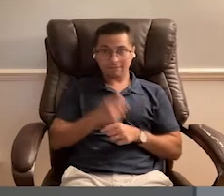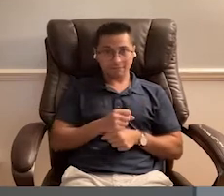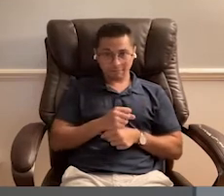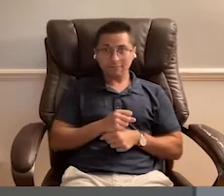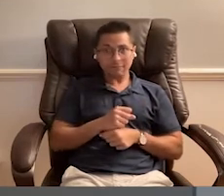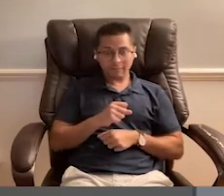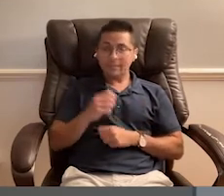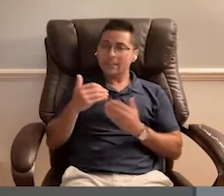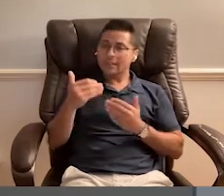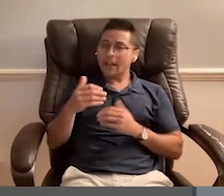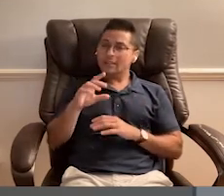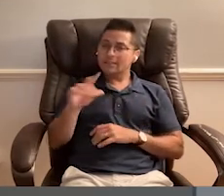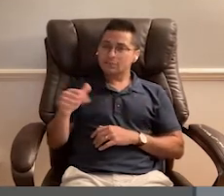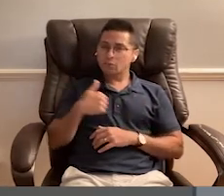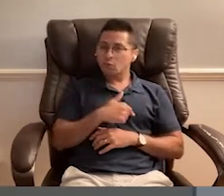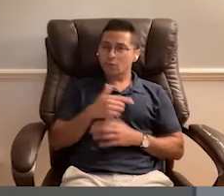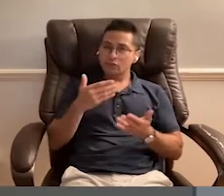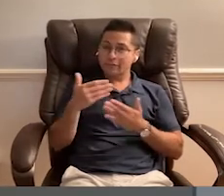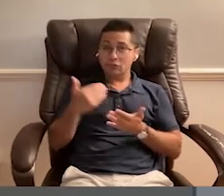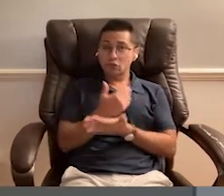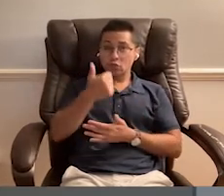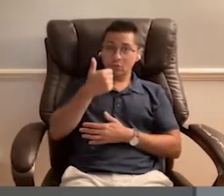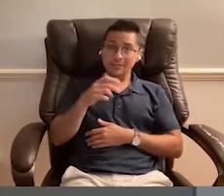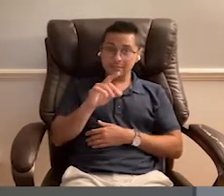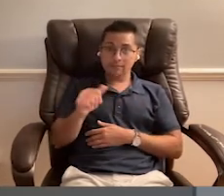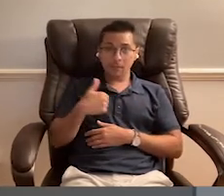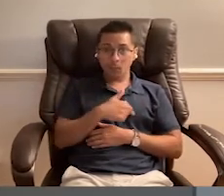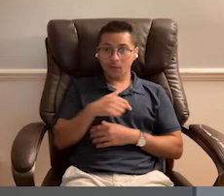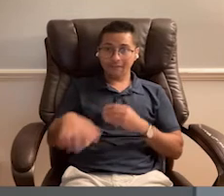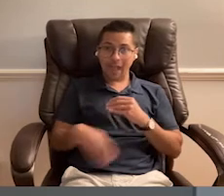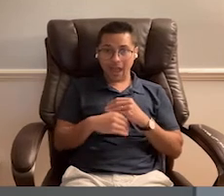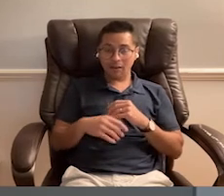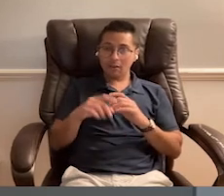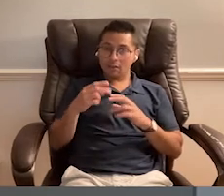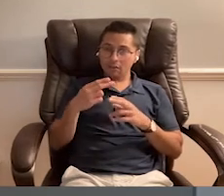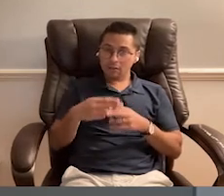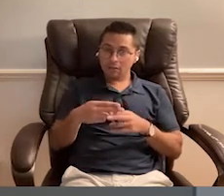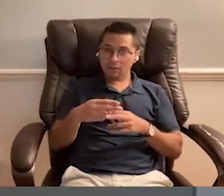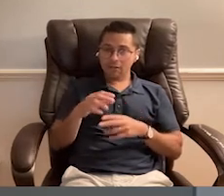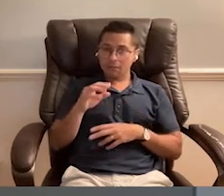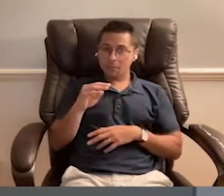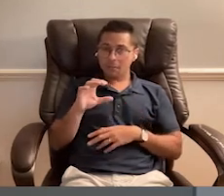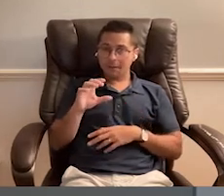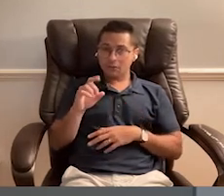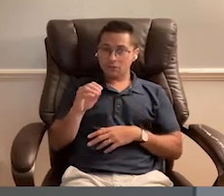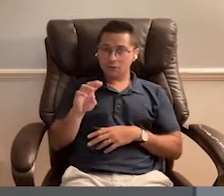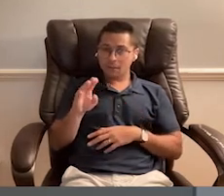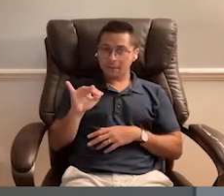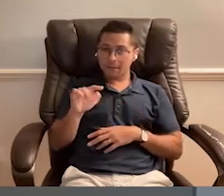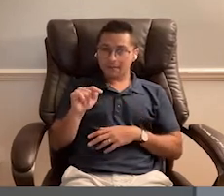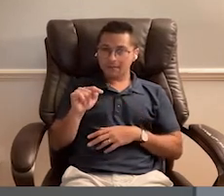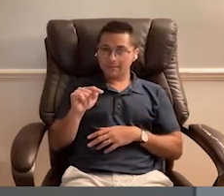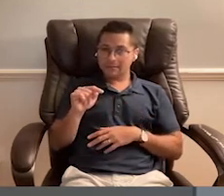Yes, that's what you have. Yeah, absolutely. The next disability that we serve is the newest disability that was added under our statute. It's